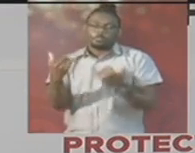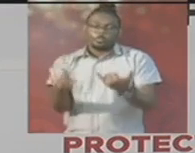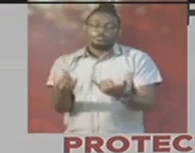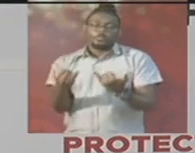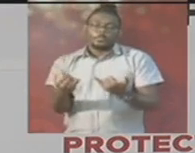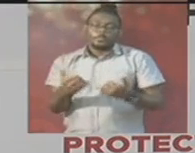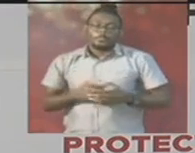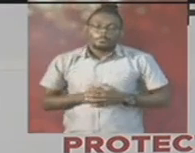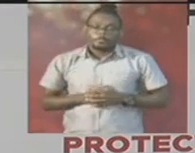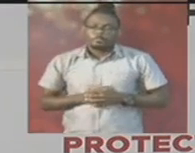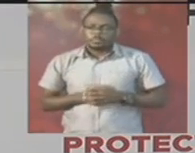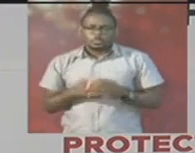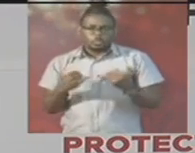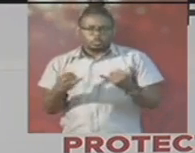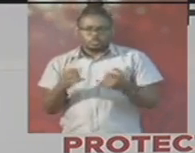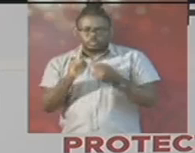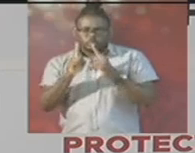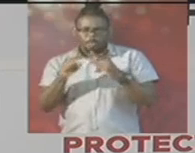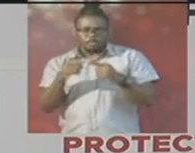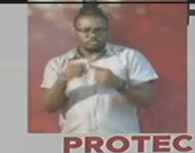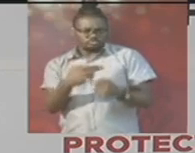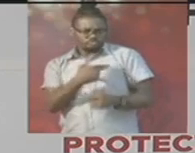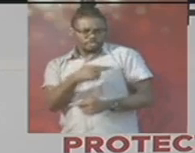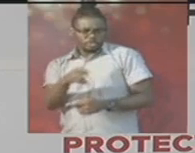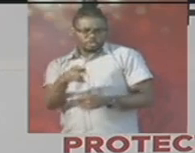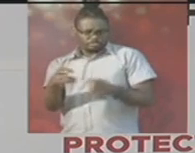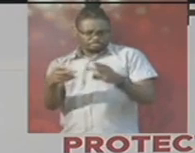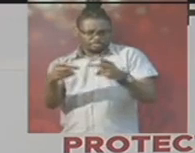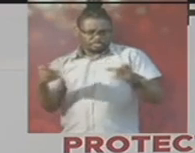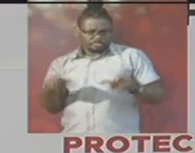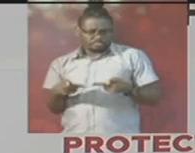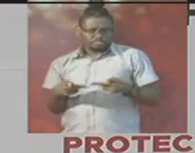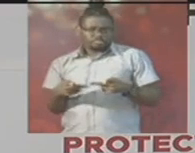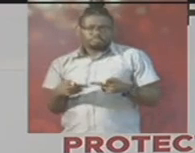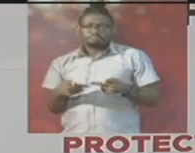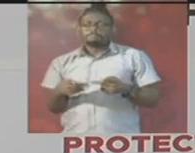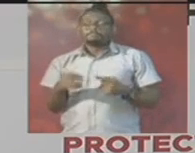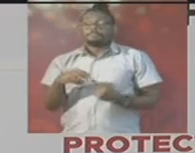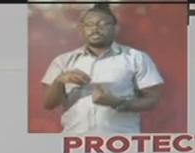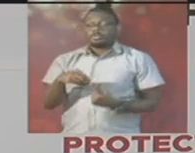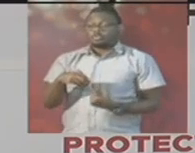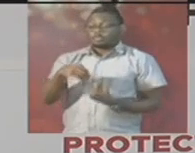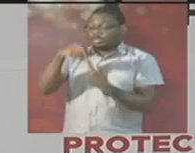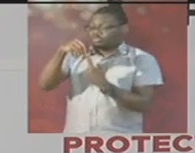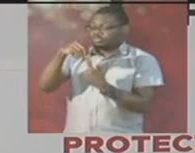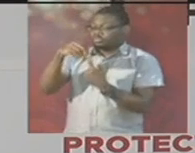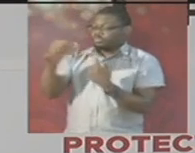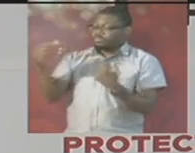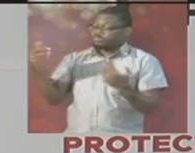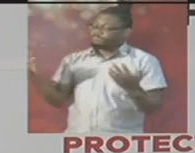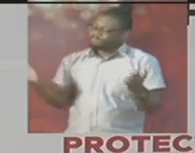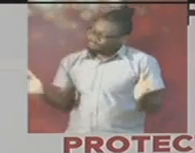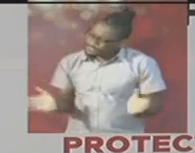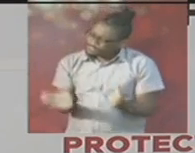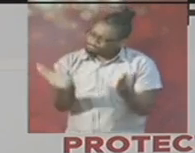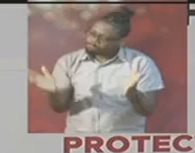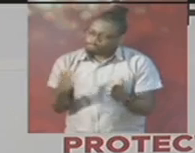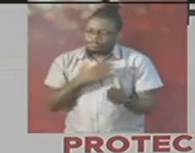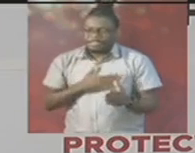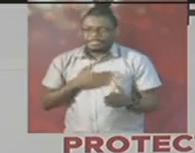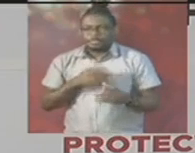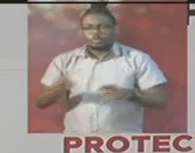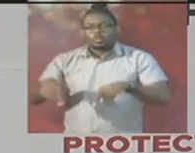places of worship, we make a special appeal that in places of worship where you attend your